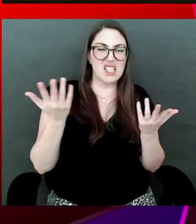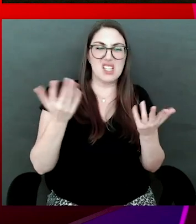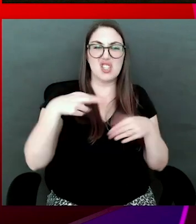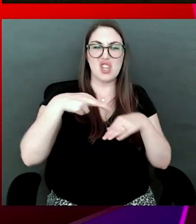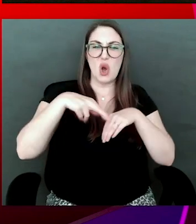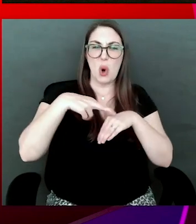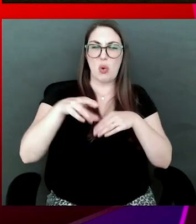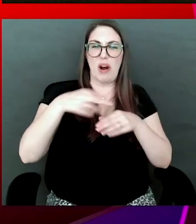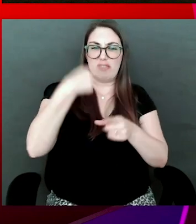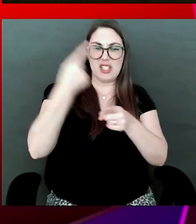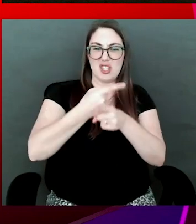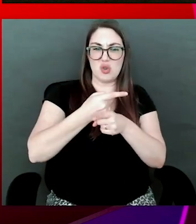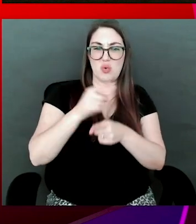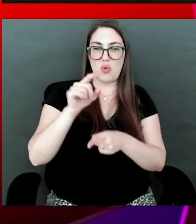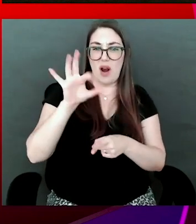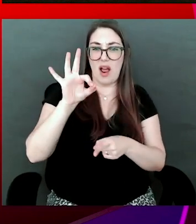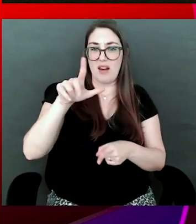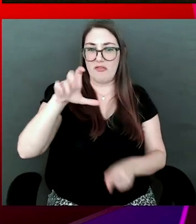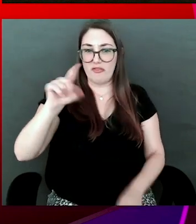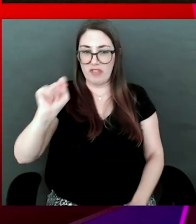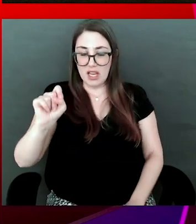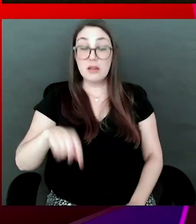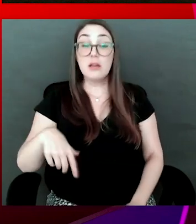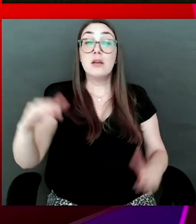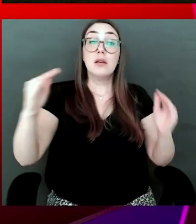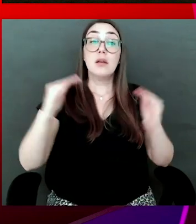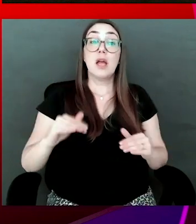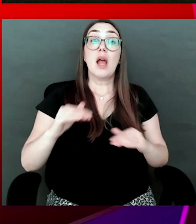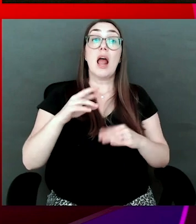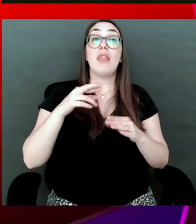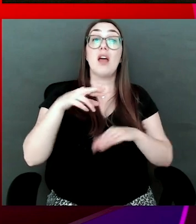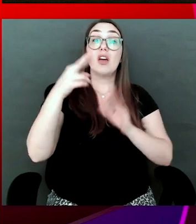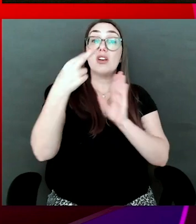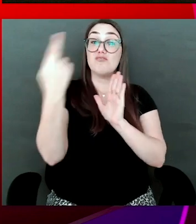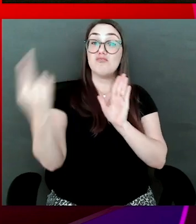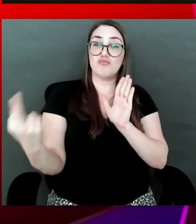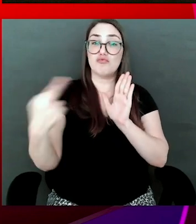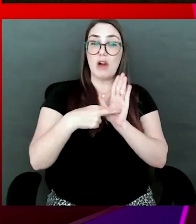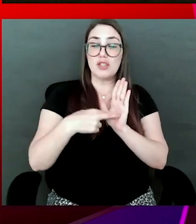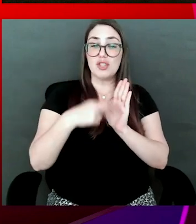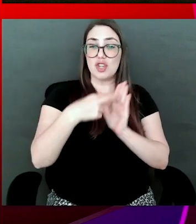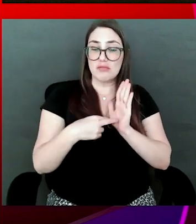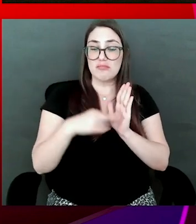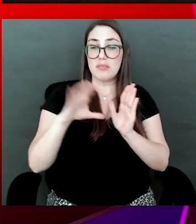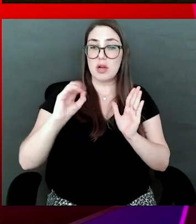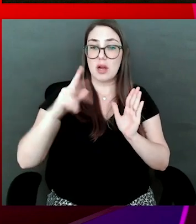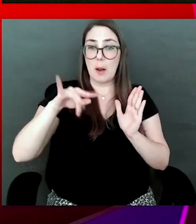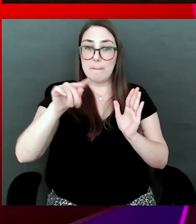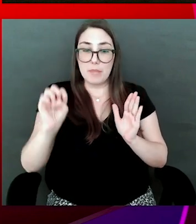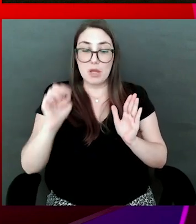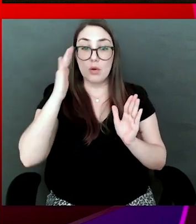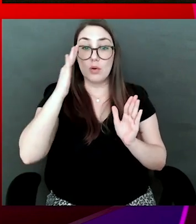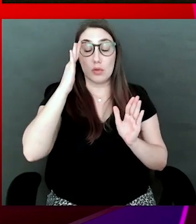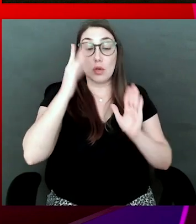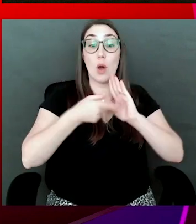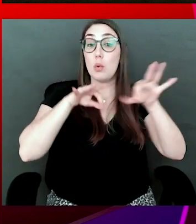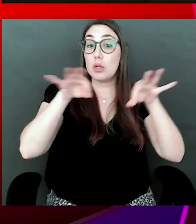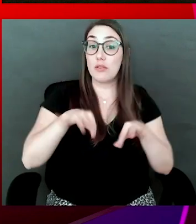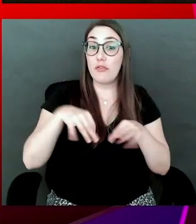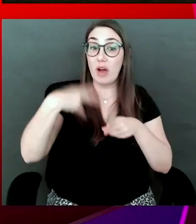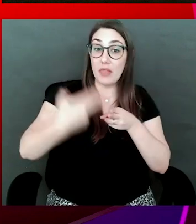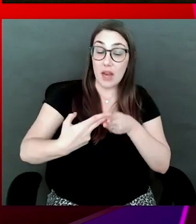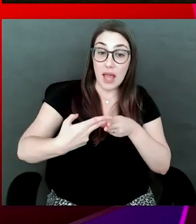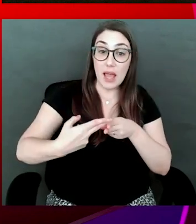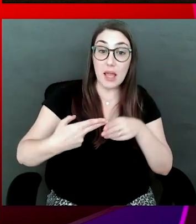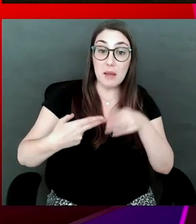fleet. And then I call register compute. So we'll define the name, which is dev environment in